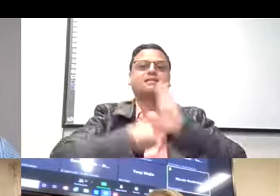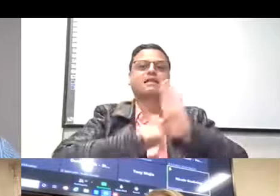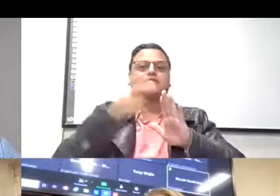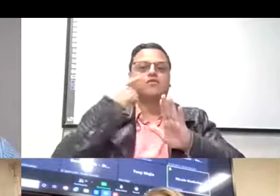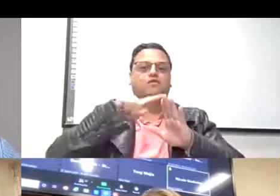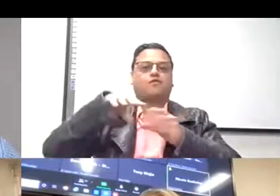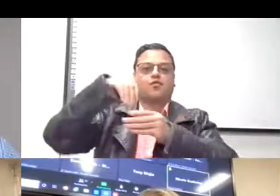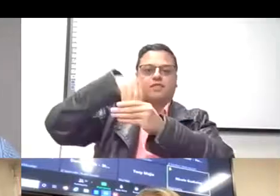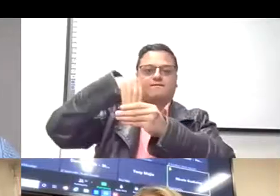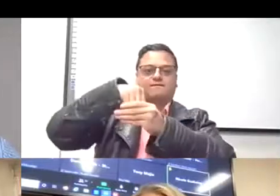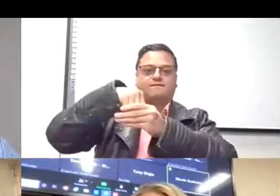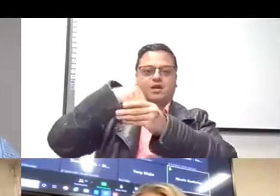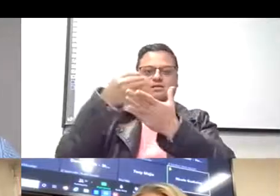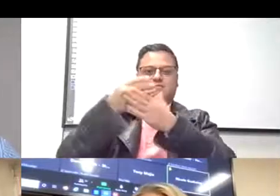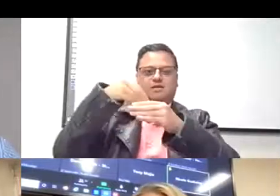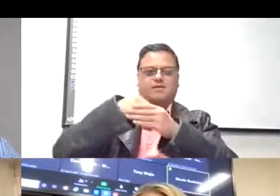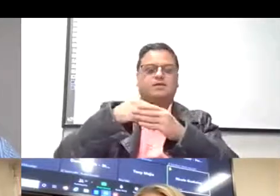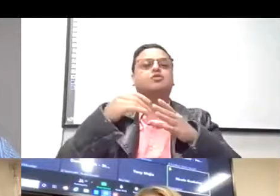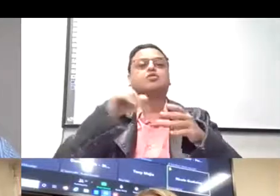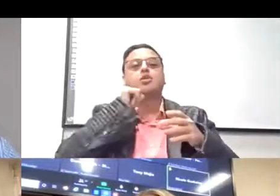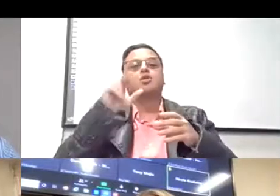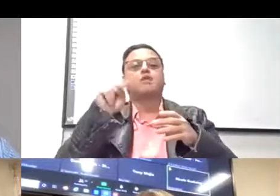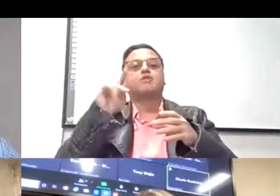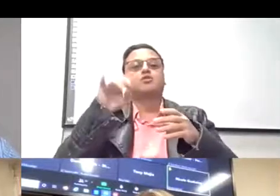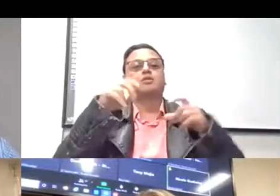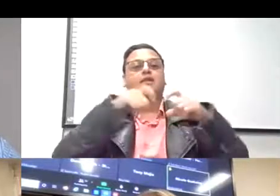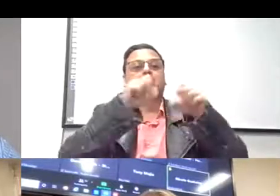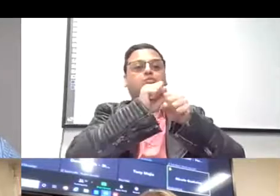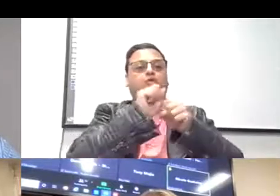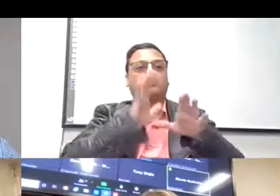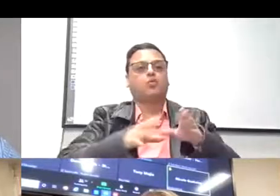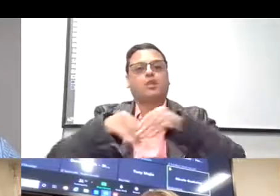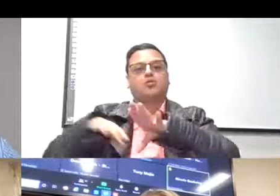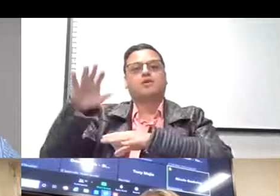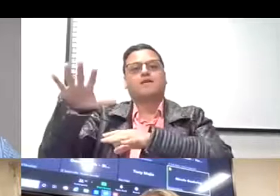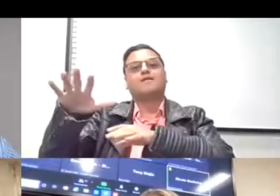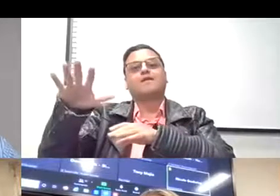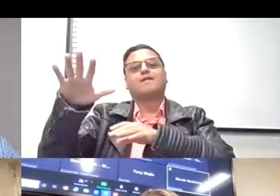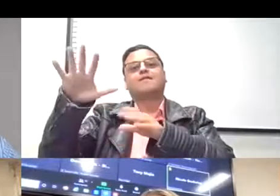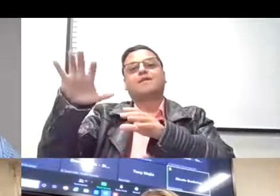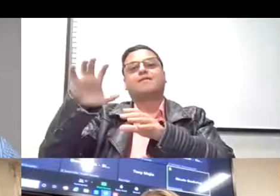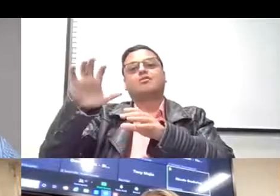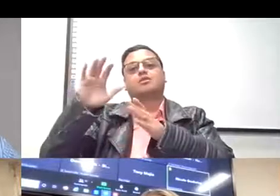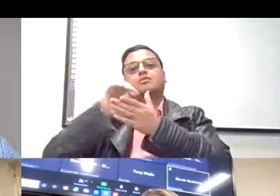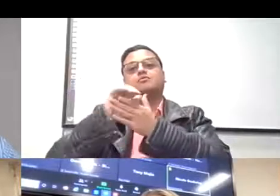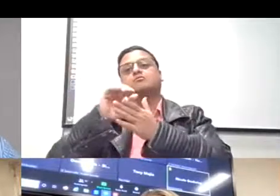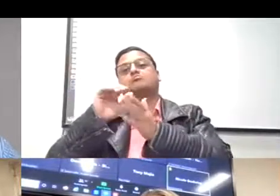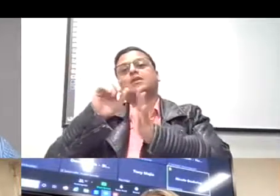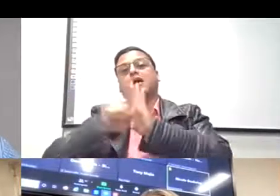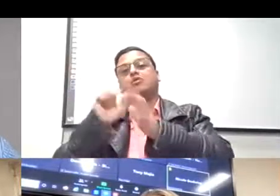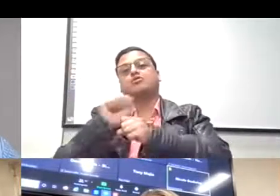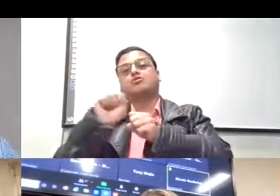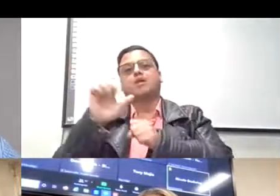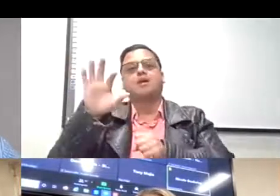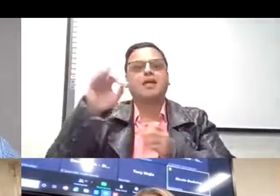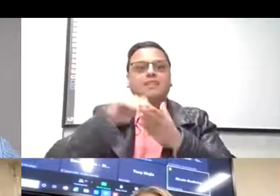a non-union electrical worker would lose on a 500-hour job, $9,000 on his